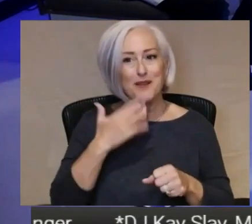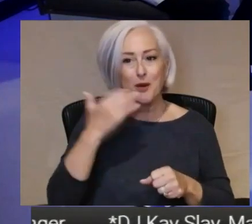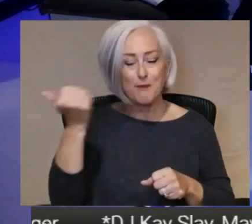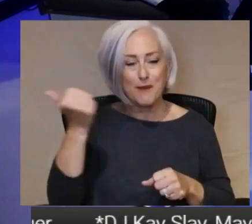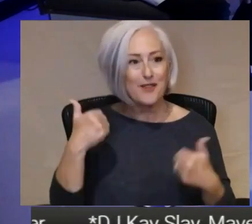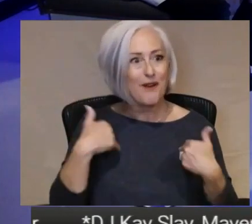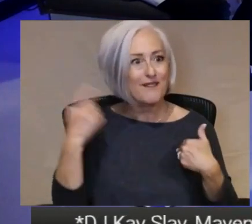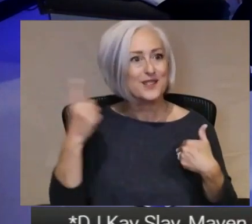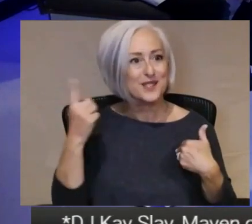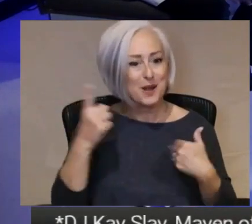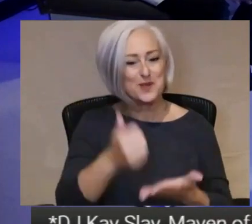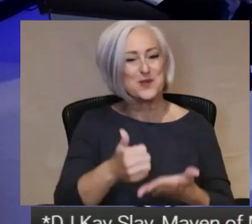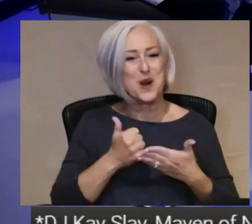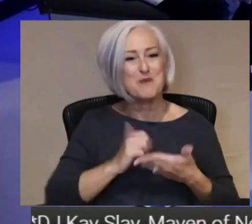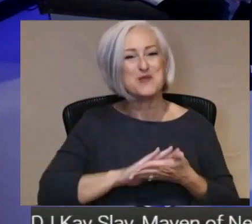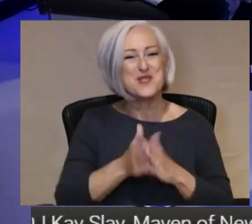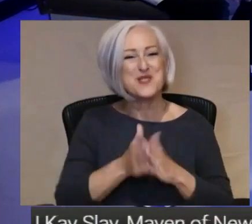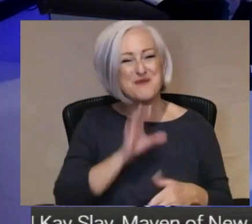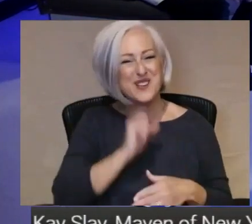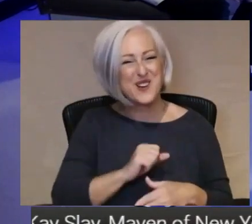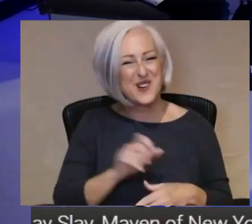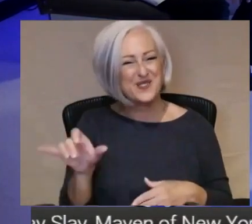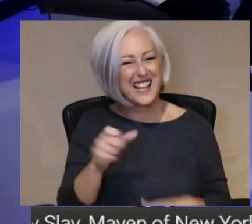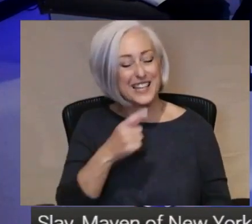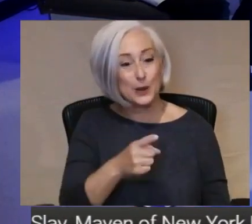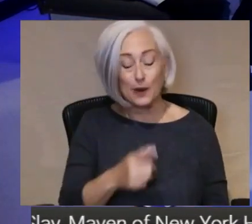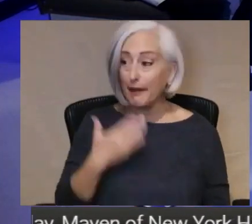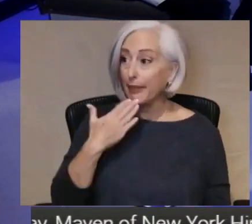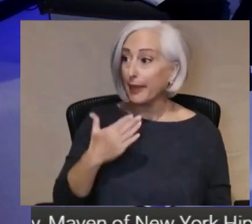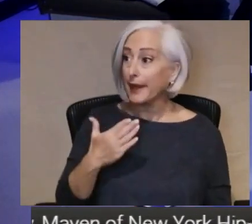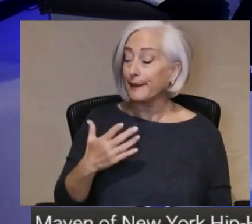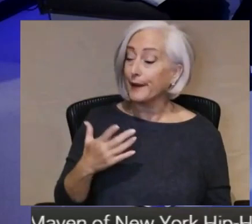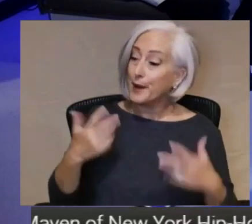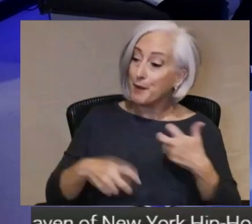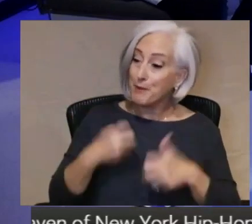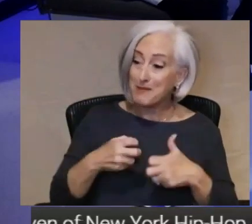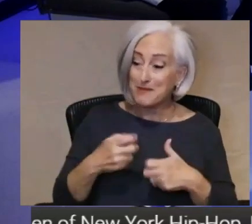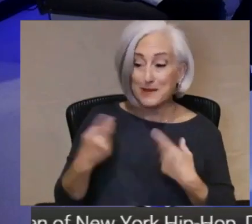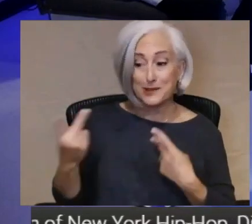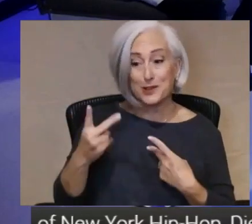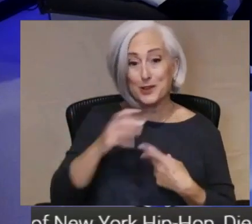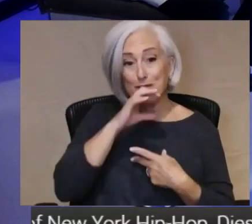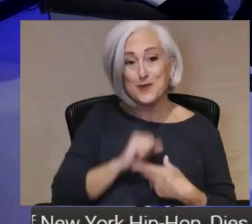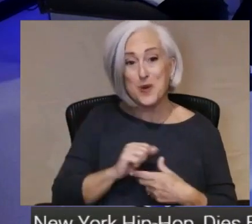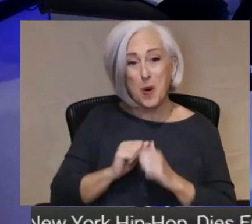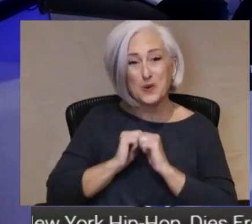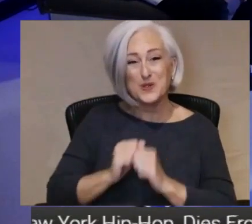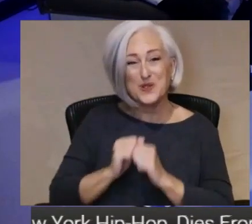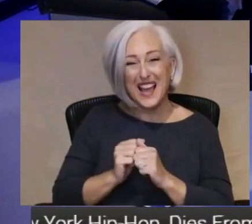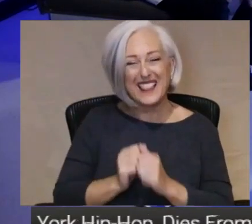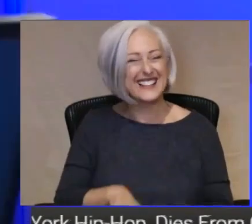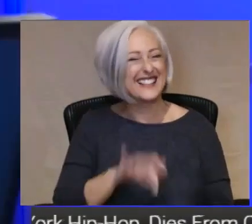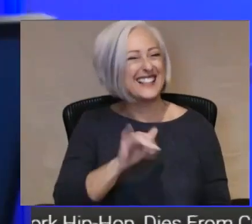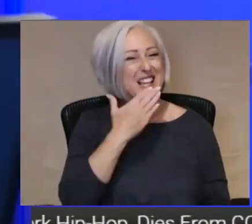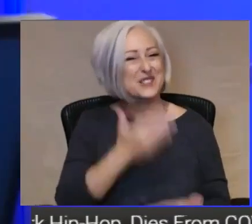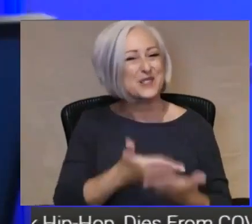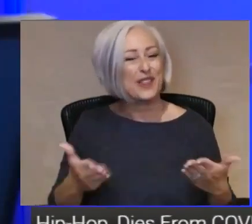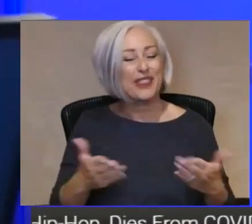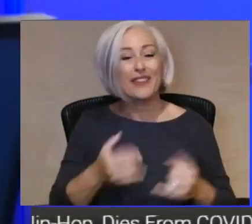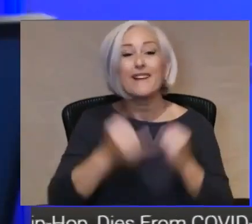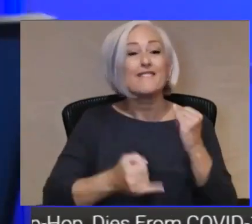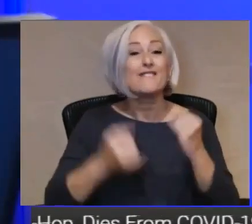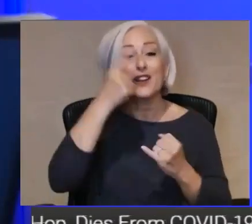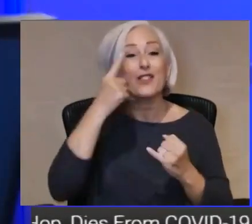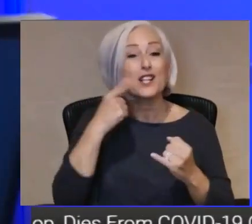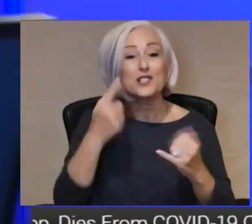Thank you. I'll be getting old with you, though. I know we are. That's a good thing. So final thoughts from today. So, you know,